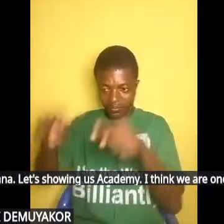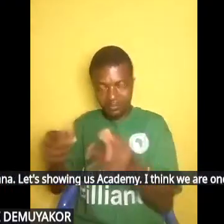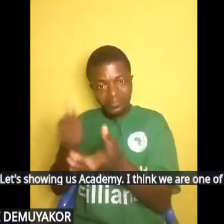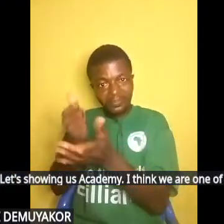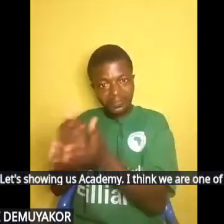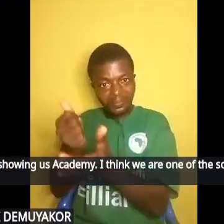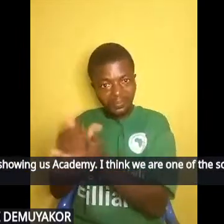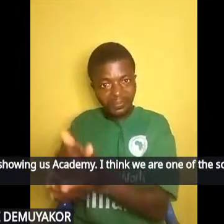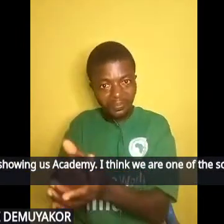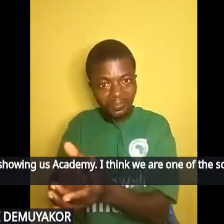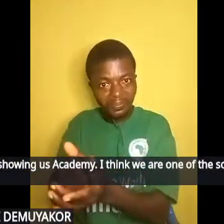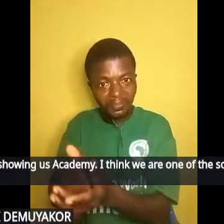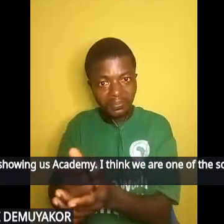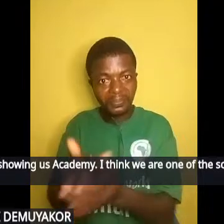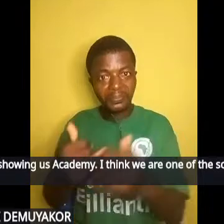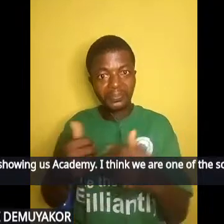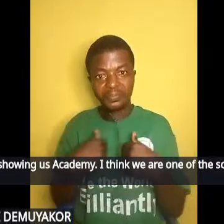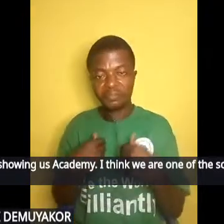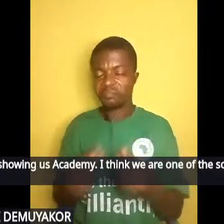most of